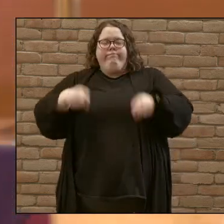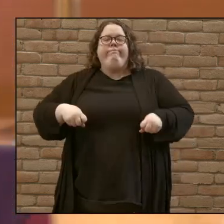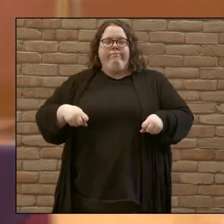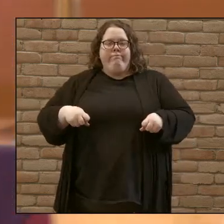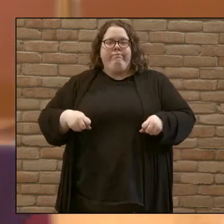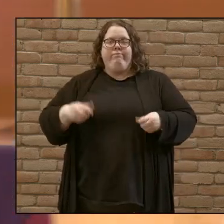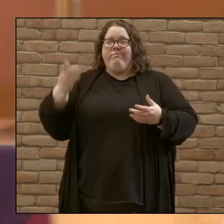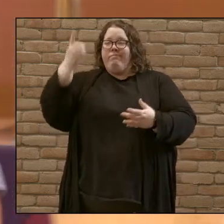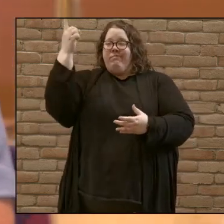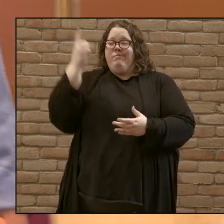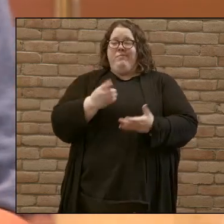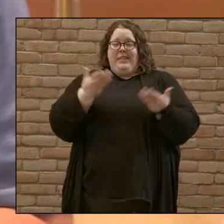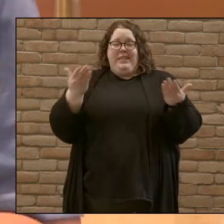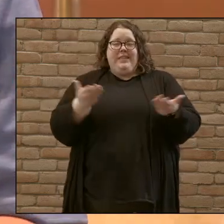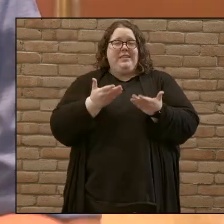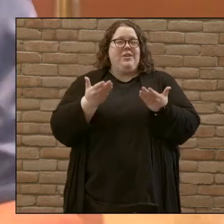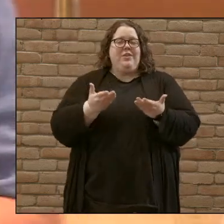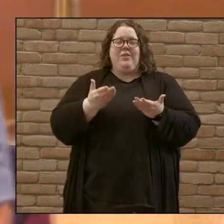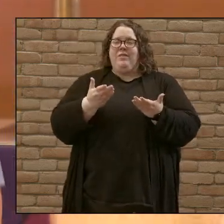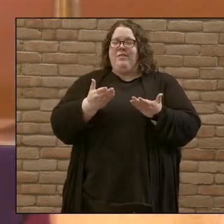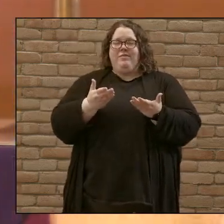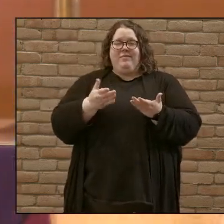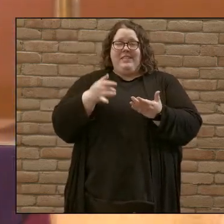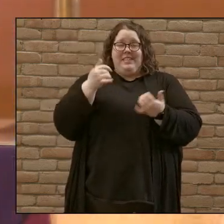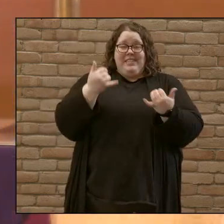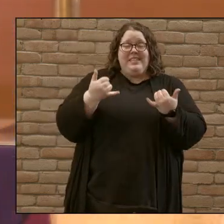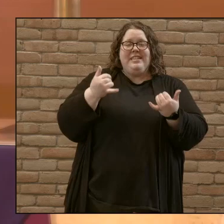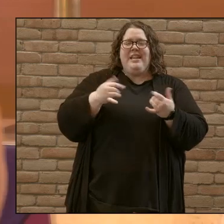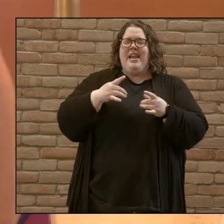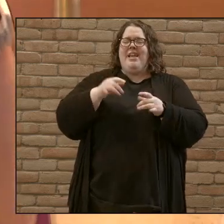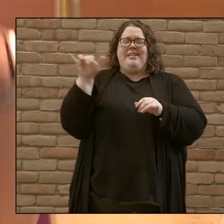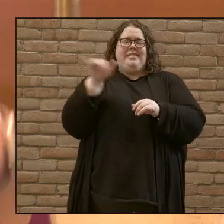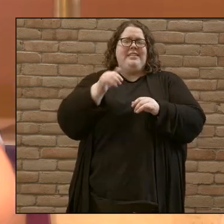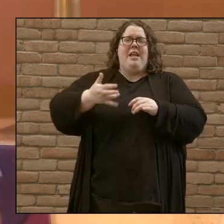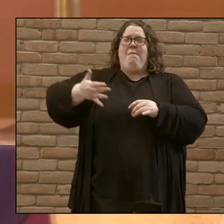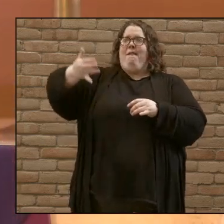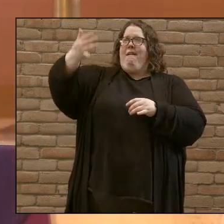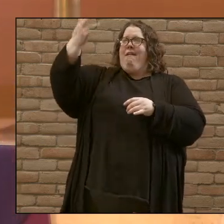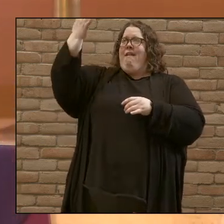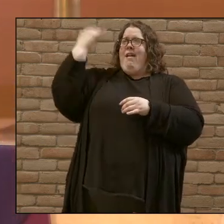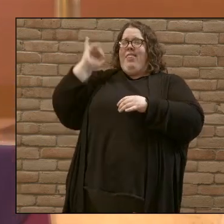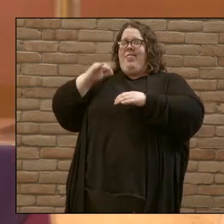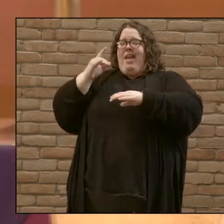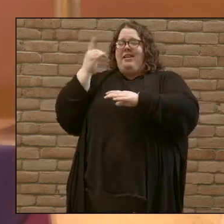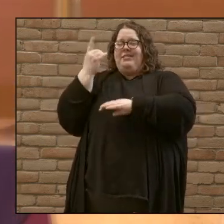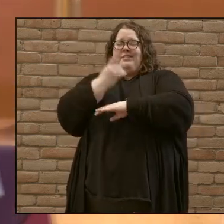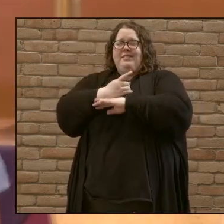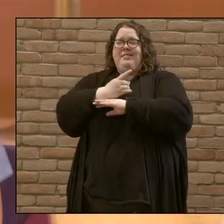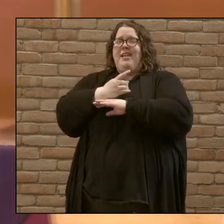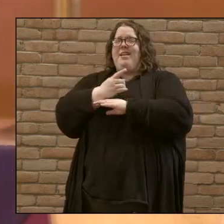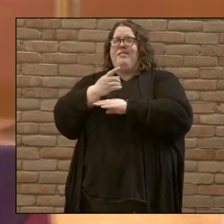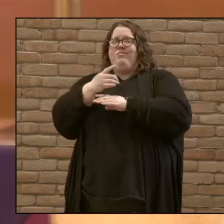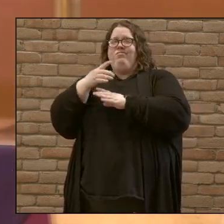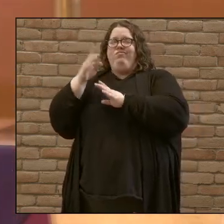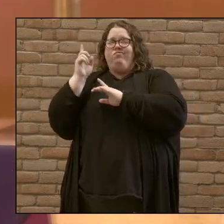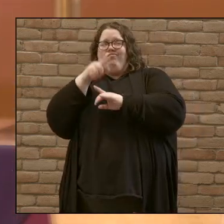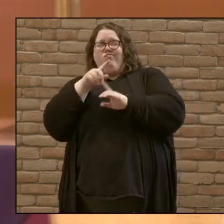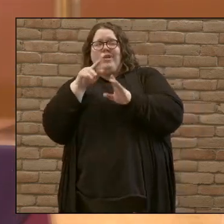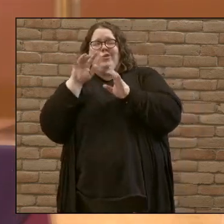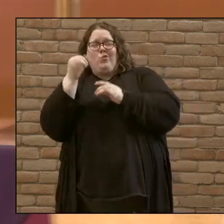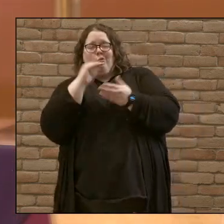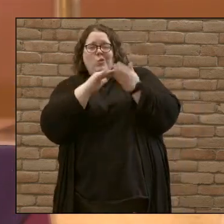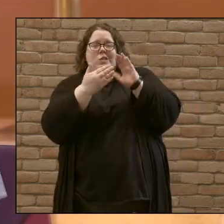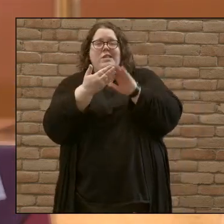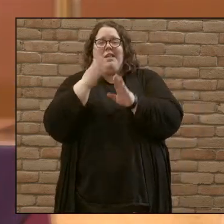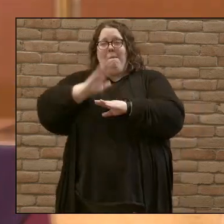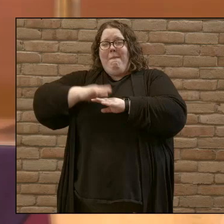day he rode into Jerusalem on a donkey. And so if you have questions about Holy Communion and what's